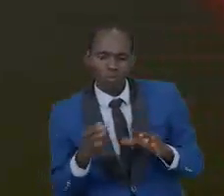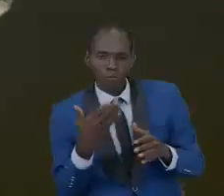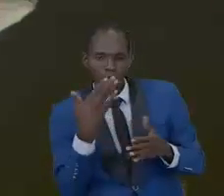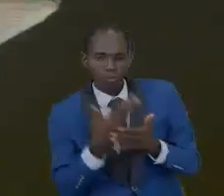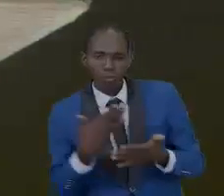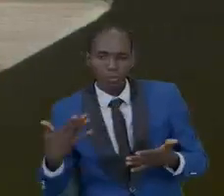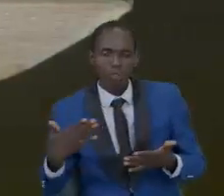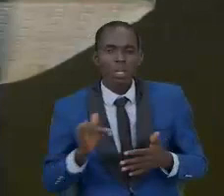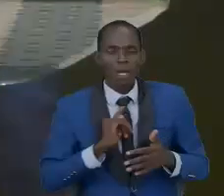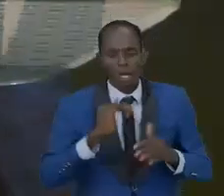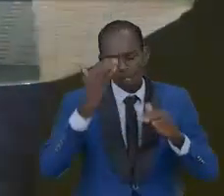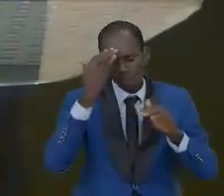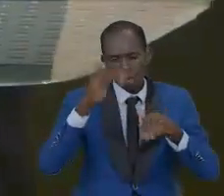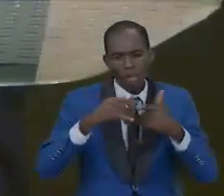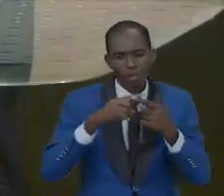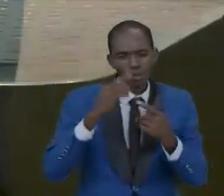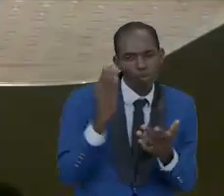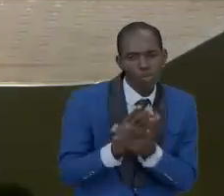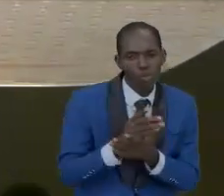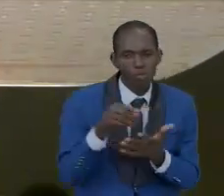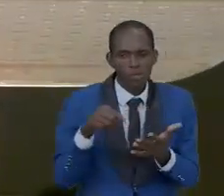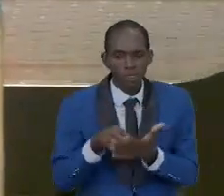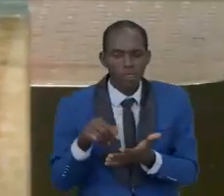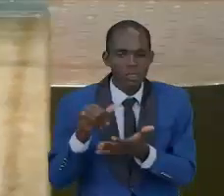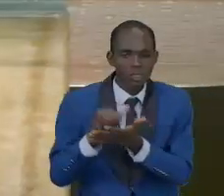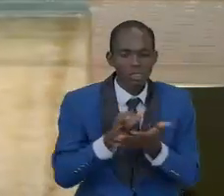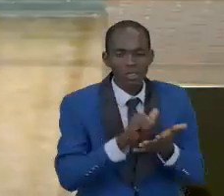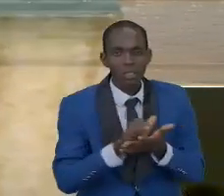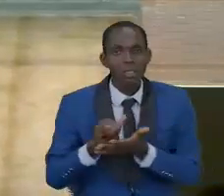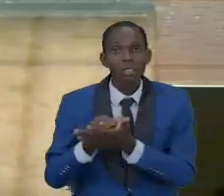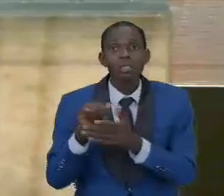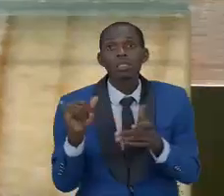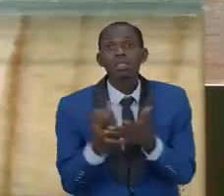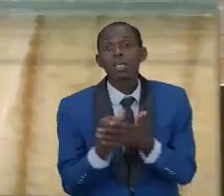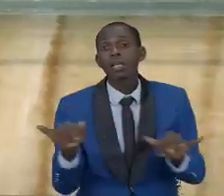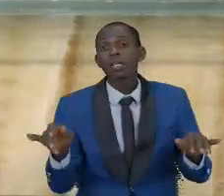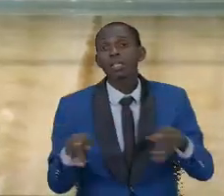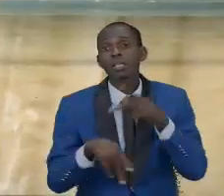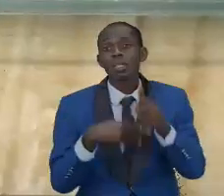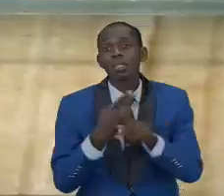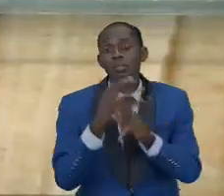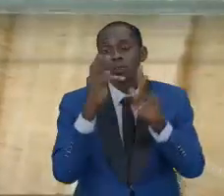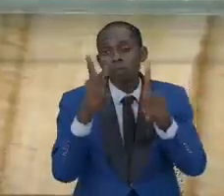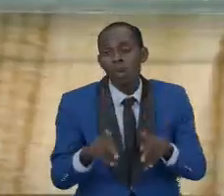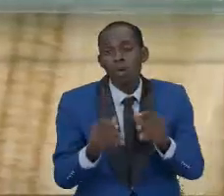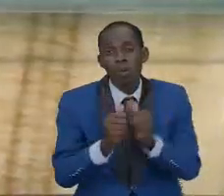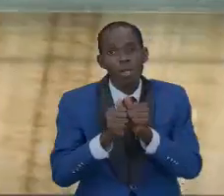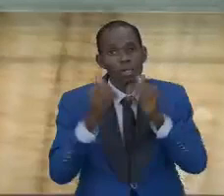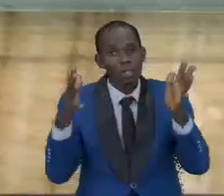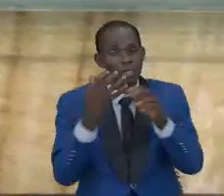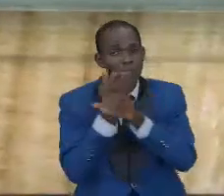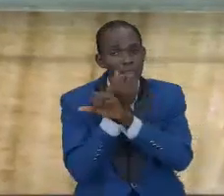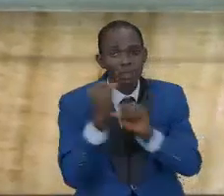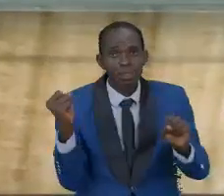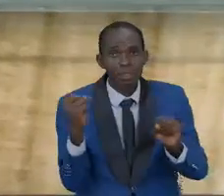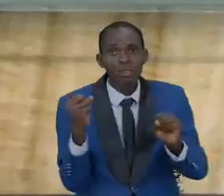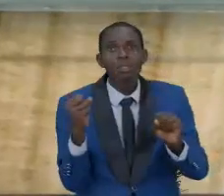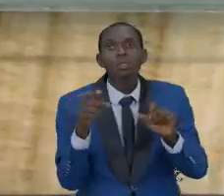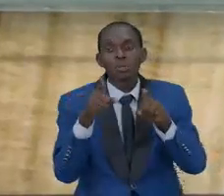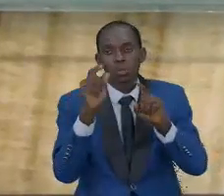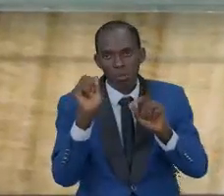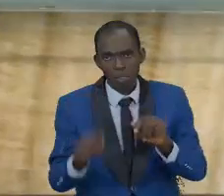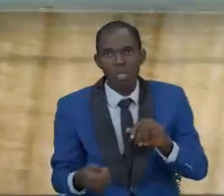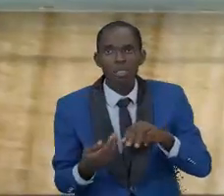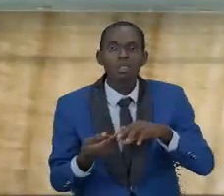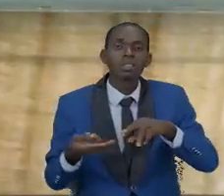to stop days and stop that such a man if there is no salvation you can increase